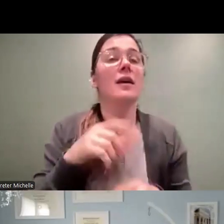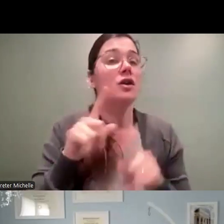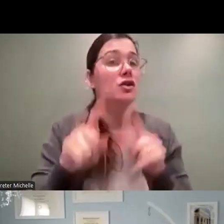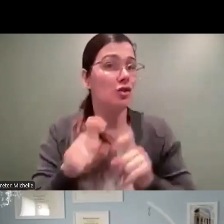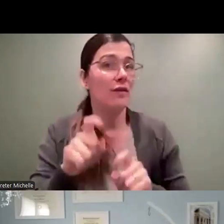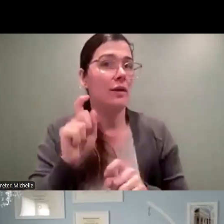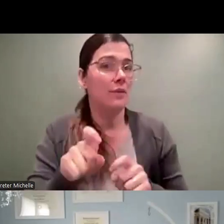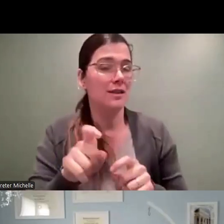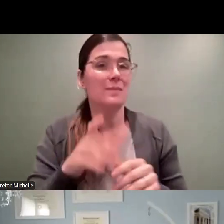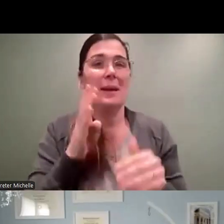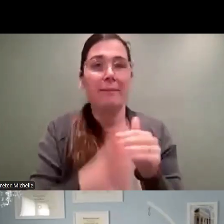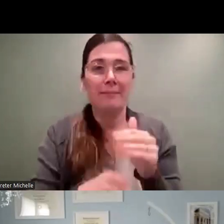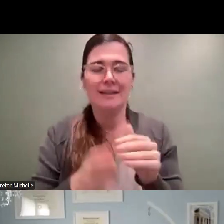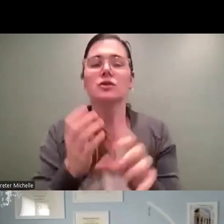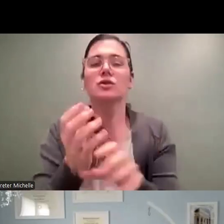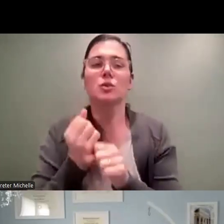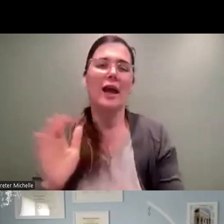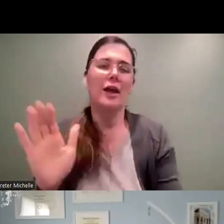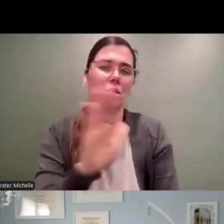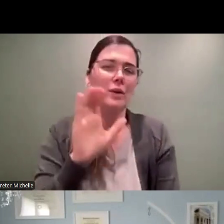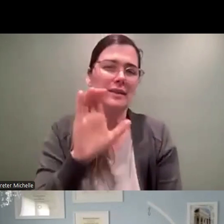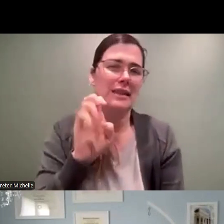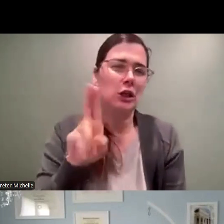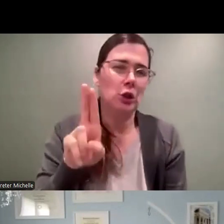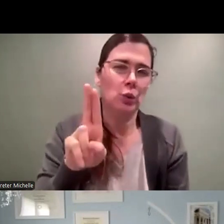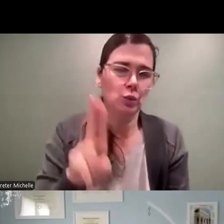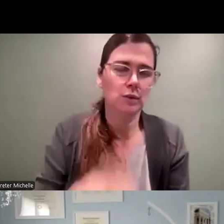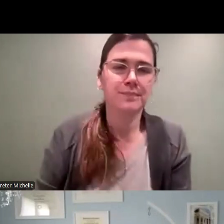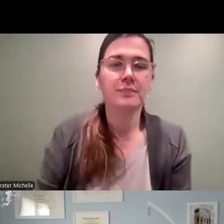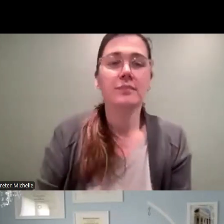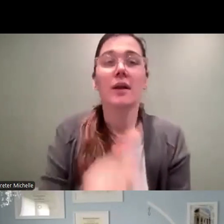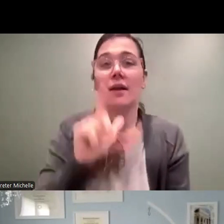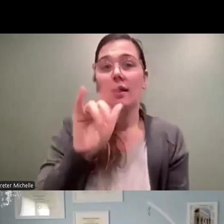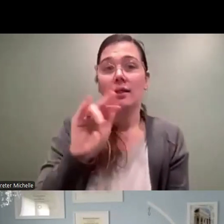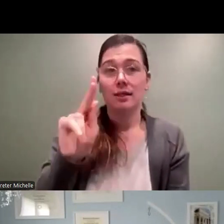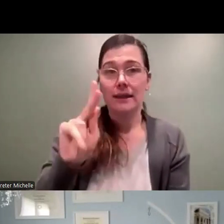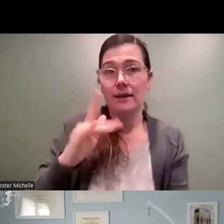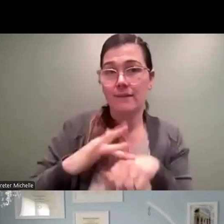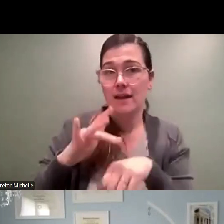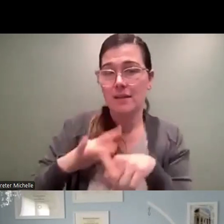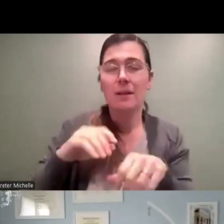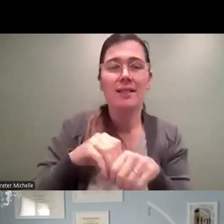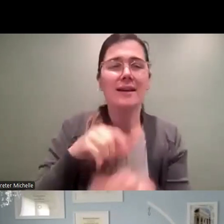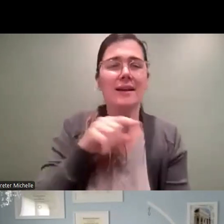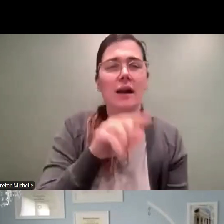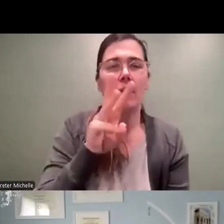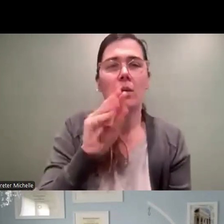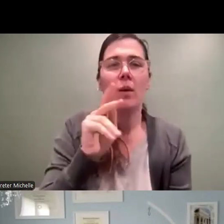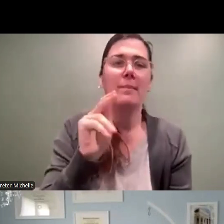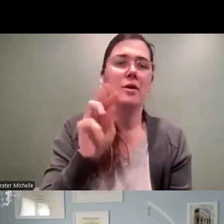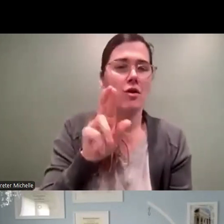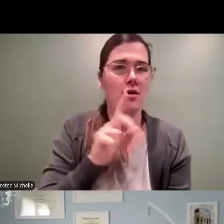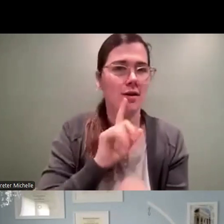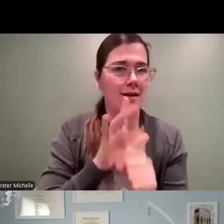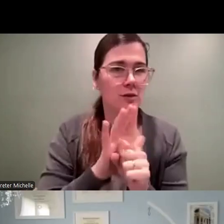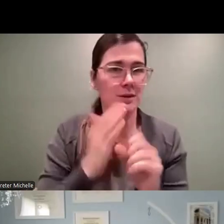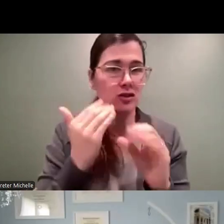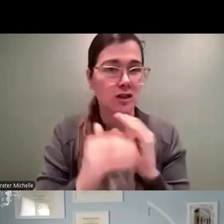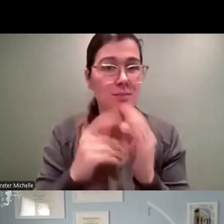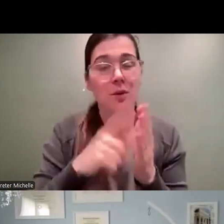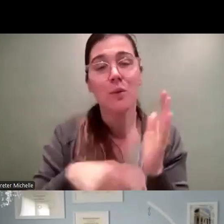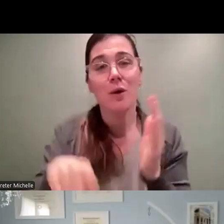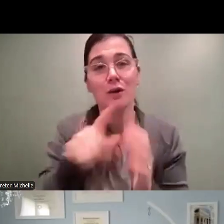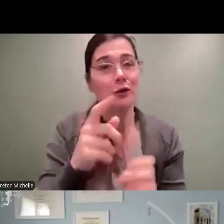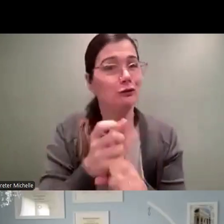to receive the continuing education credits. The link is available in your webinar confirmation email that you all have received, and use the link to get in